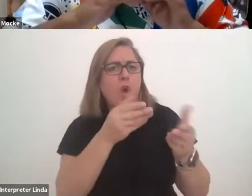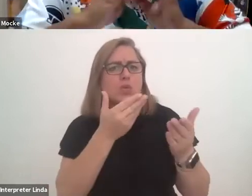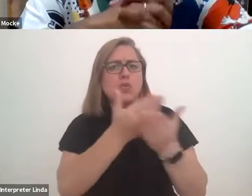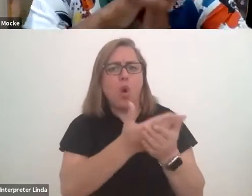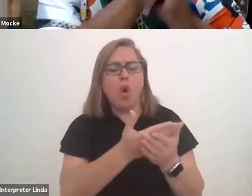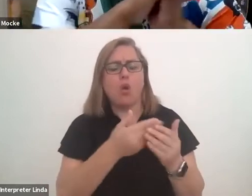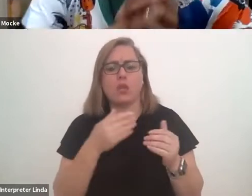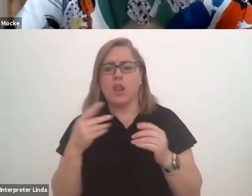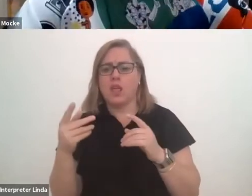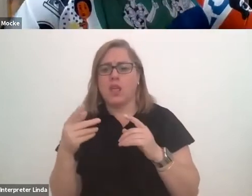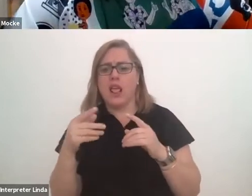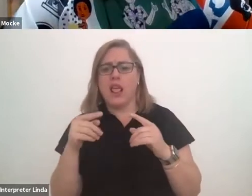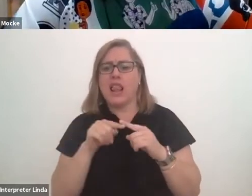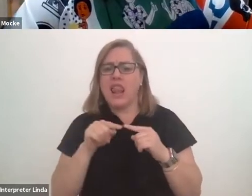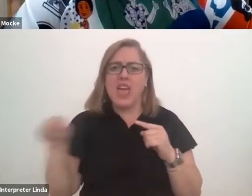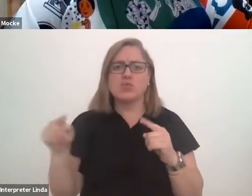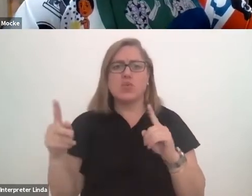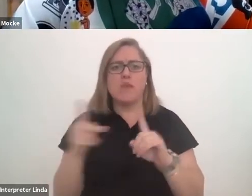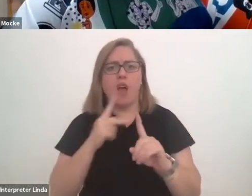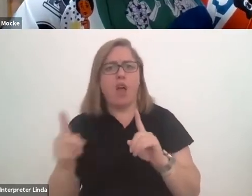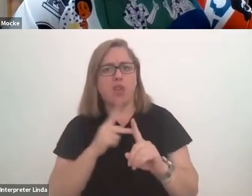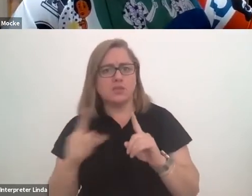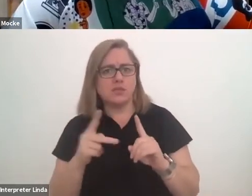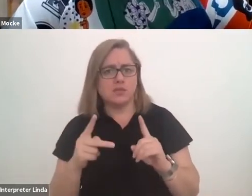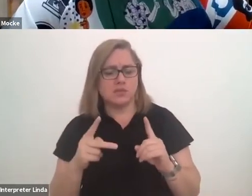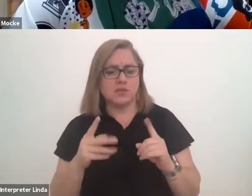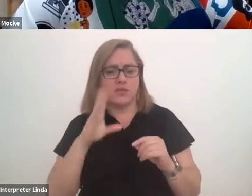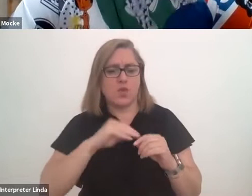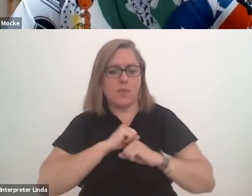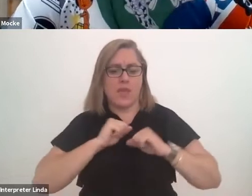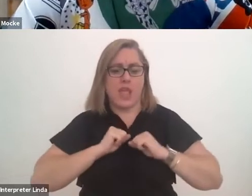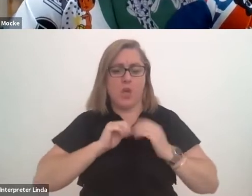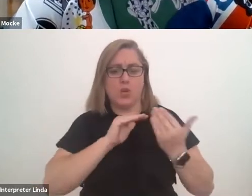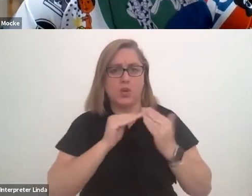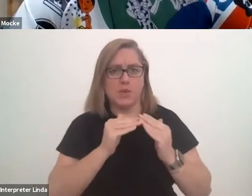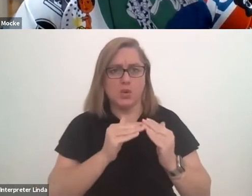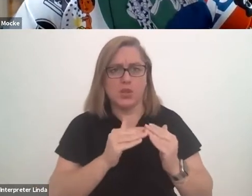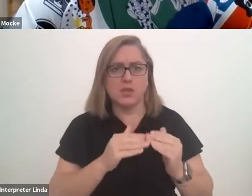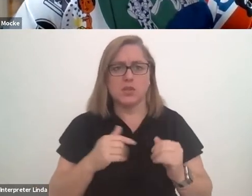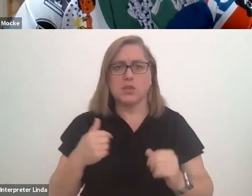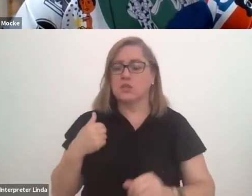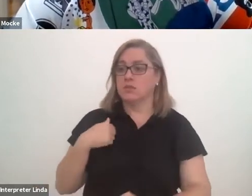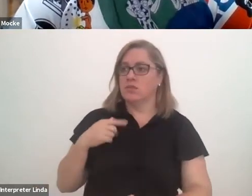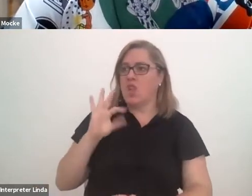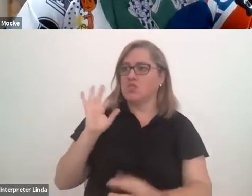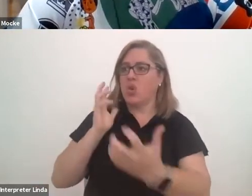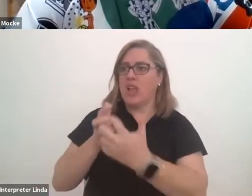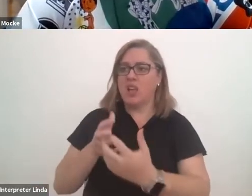intersectional communities? Who would like to go first? I'll jump in. I don't engage with it